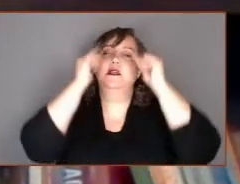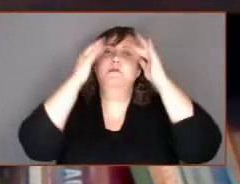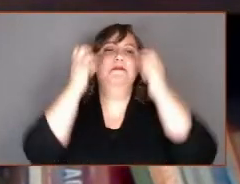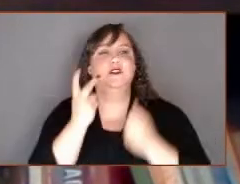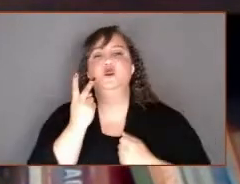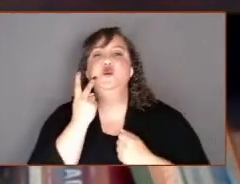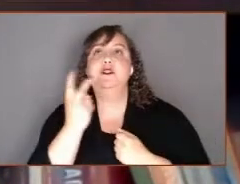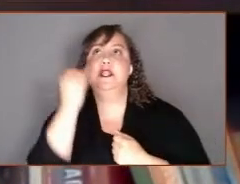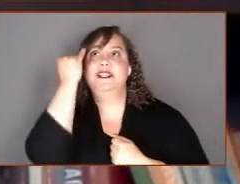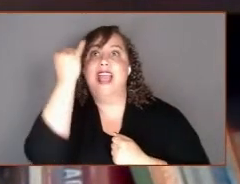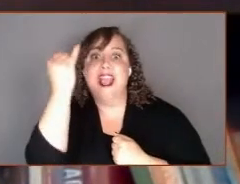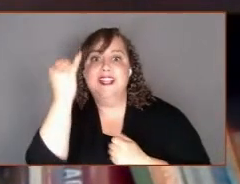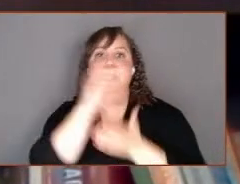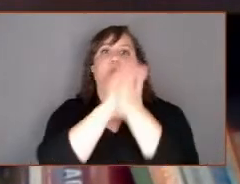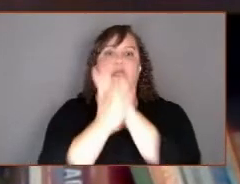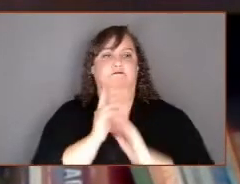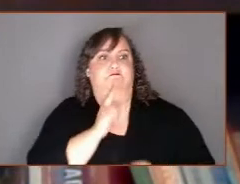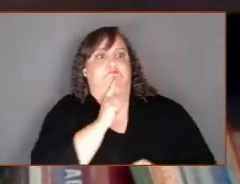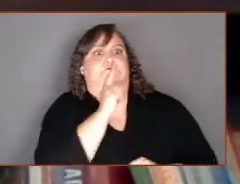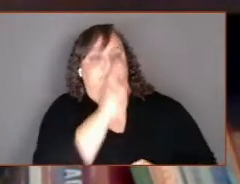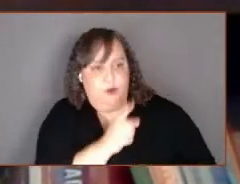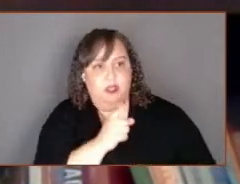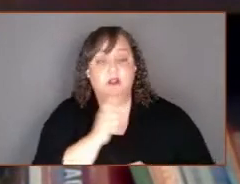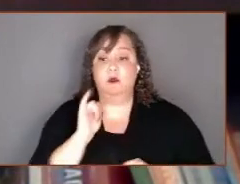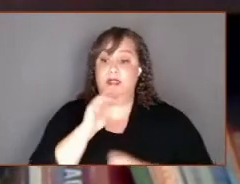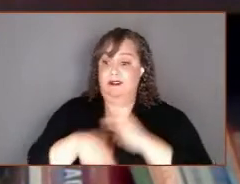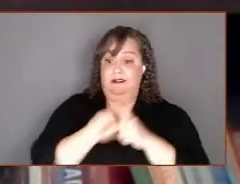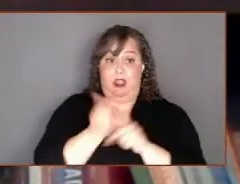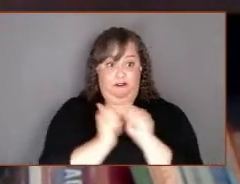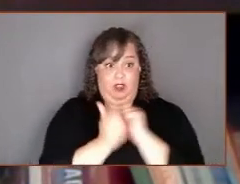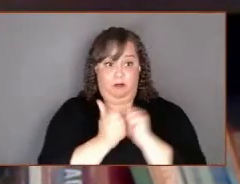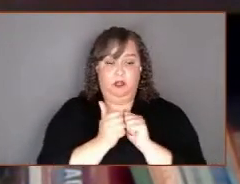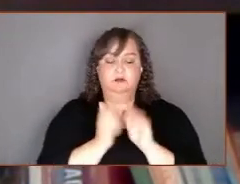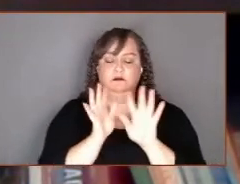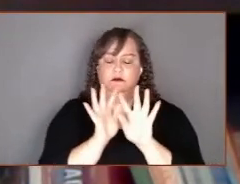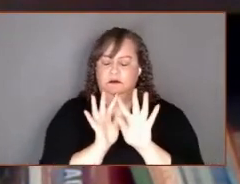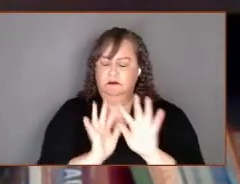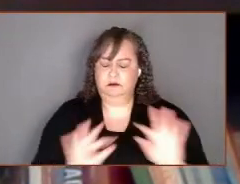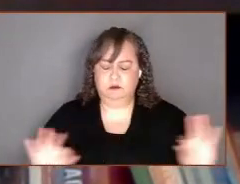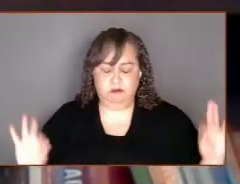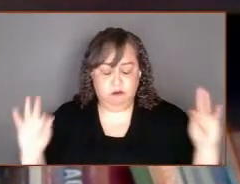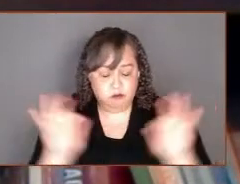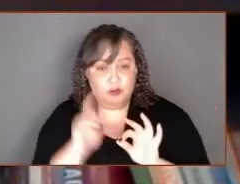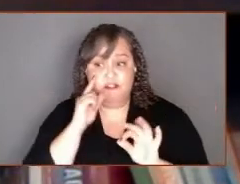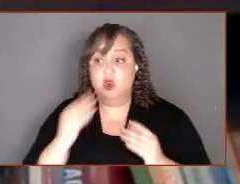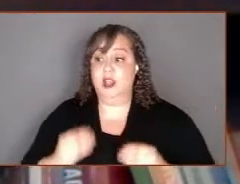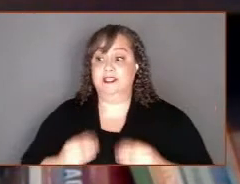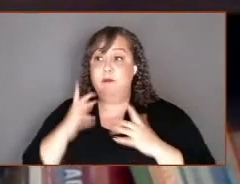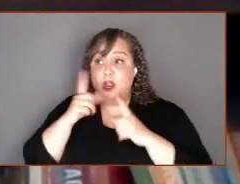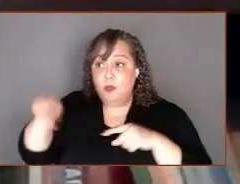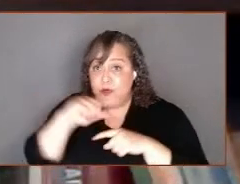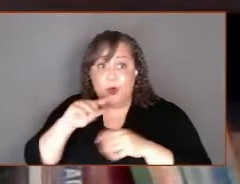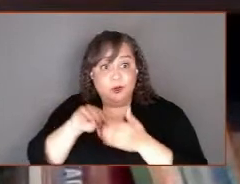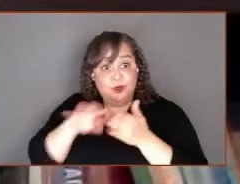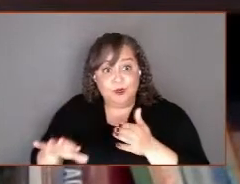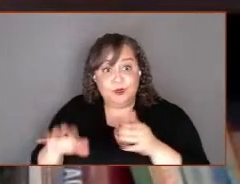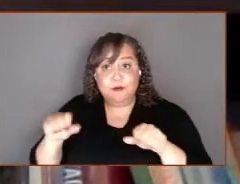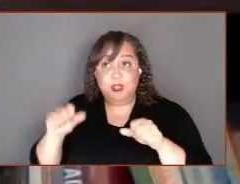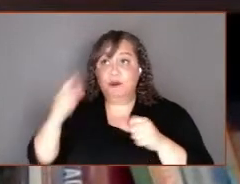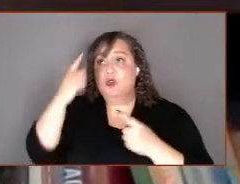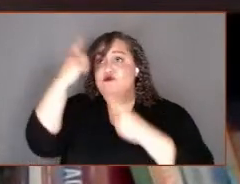become a reality. And so this type of competition, I think, is so important to inspire those students to dream and